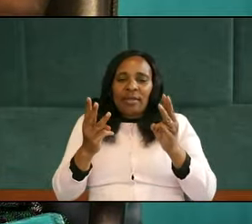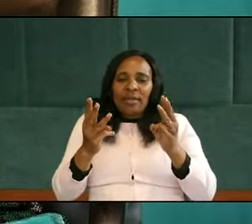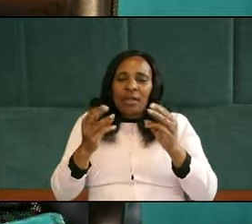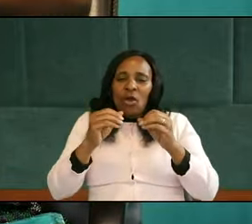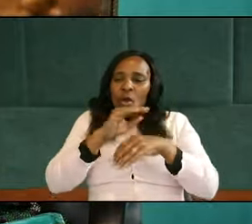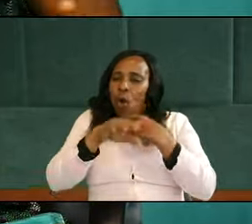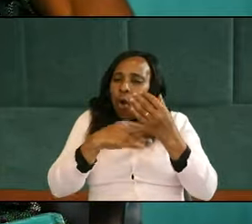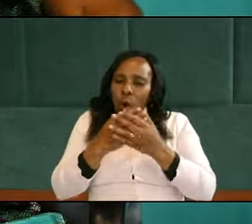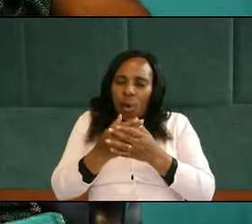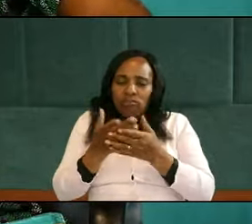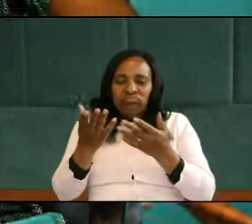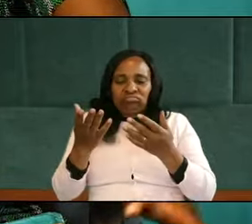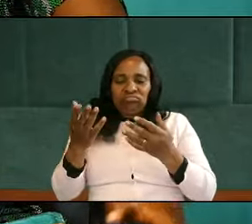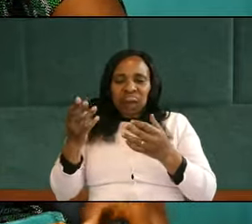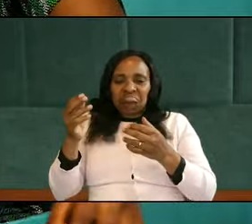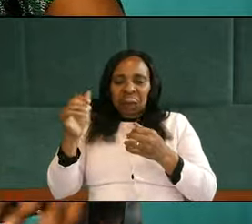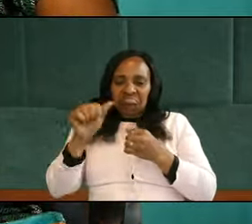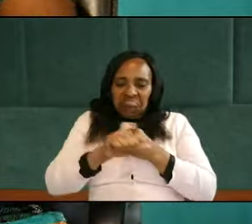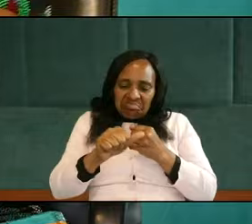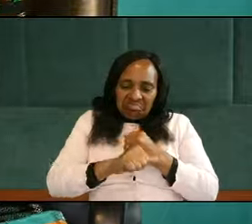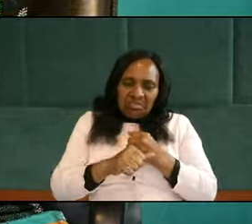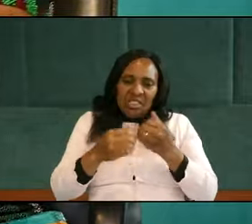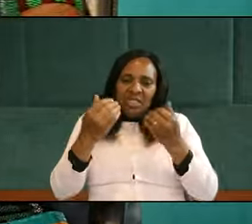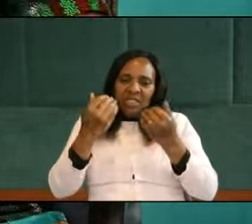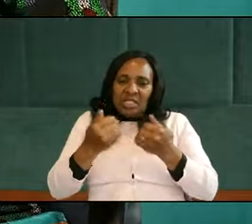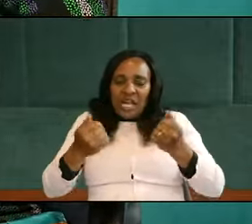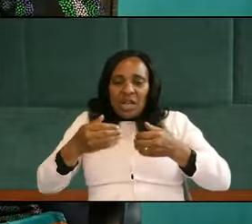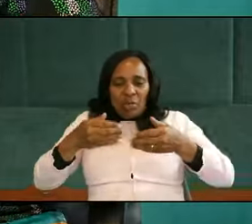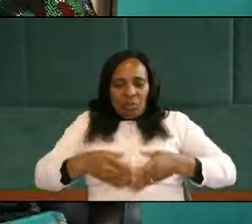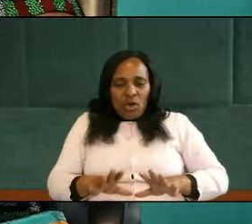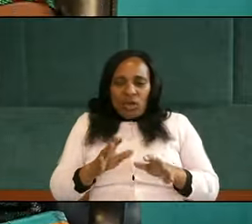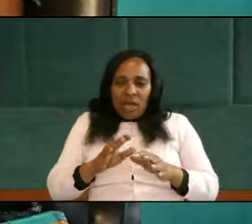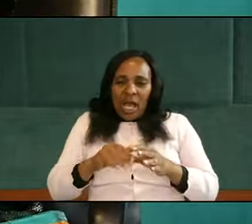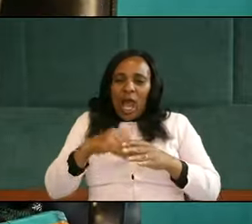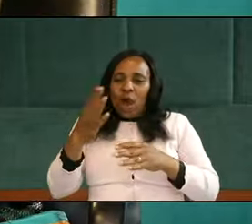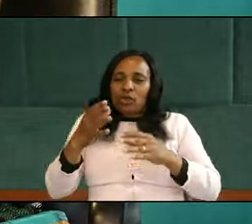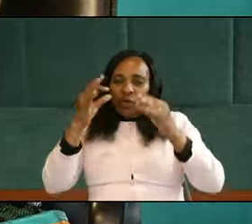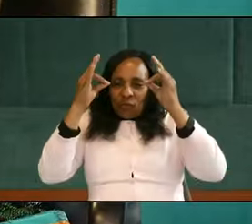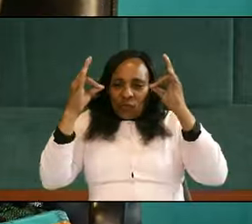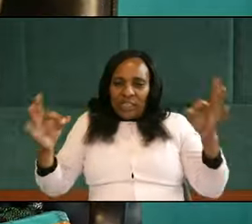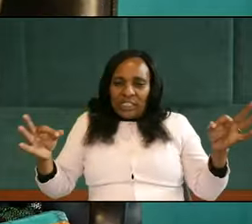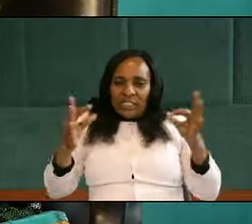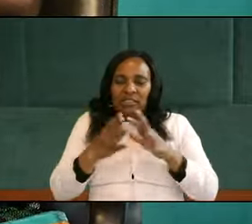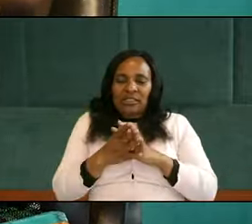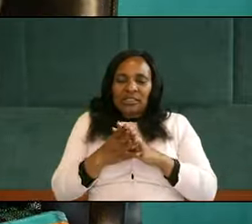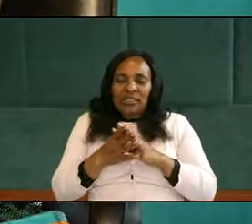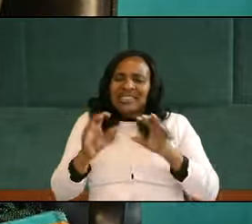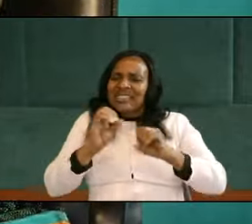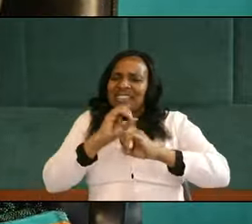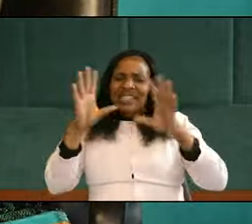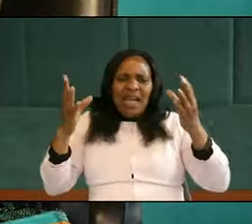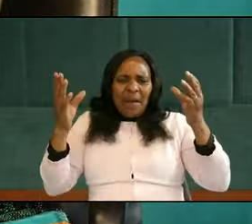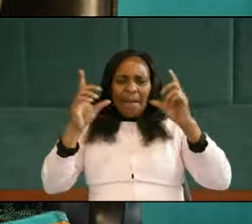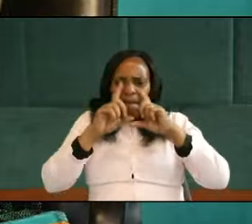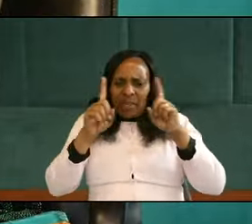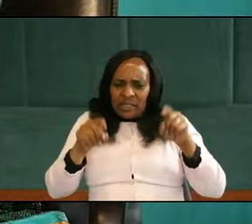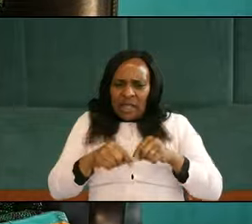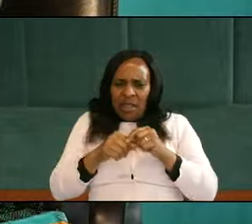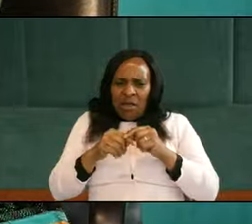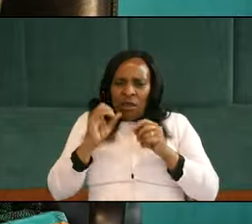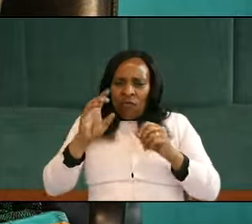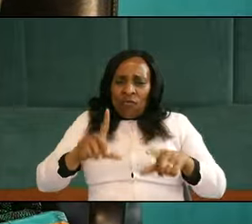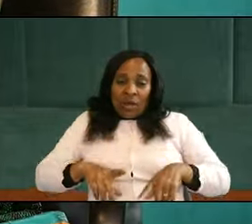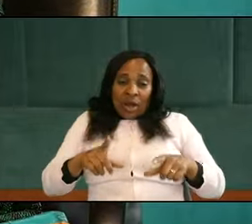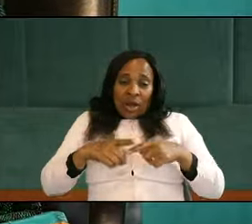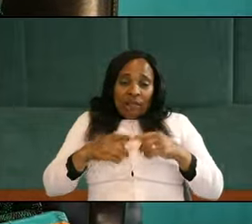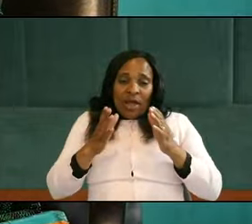the adultery, the child born out of wedlock. He had to see all that in like a clear picture, and then the picture of his life